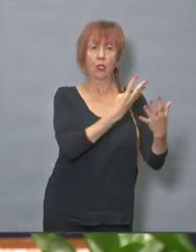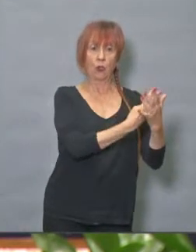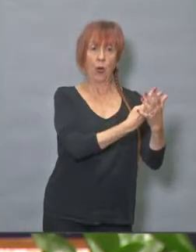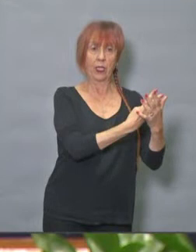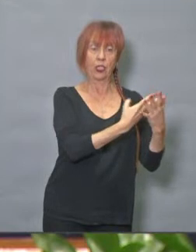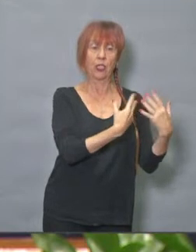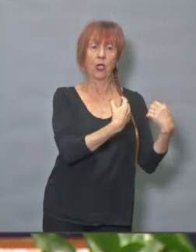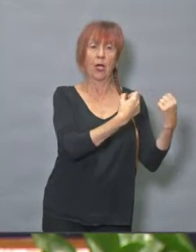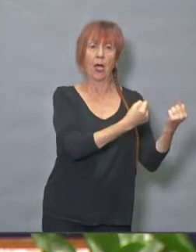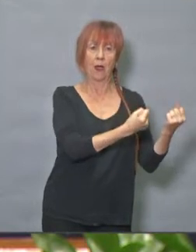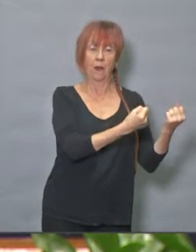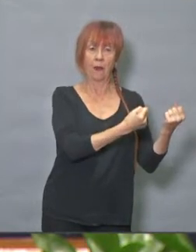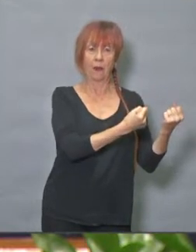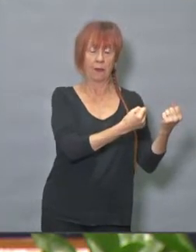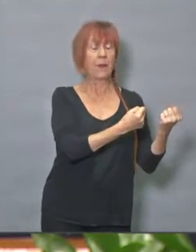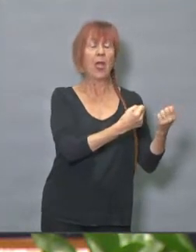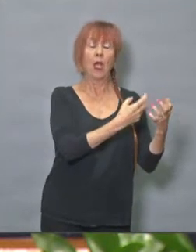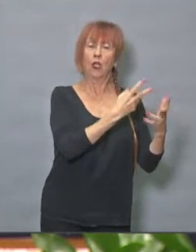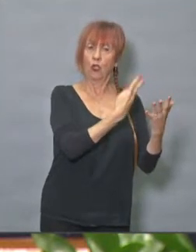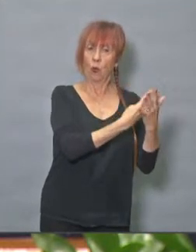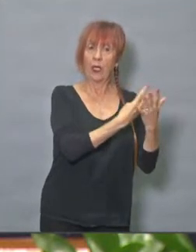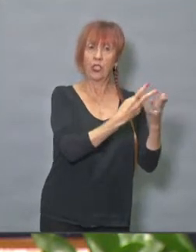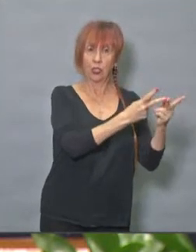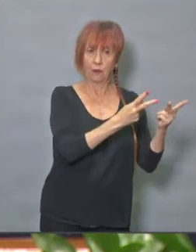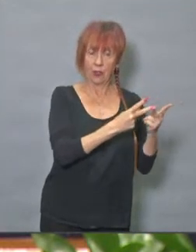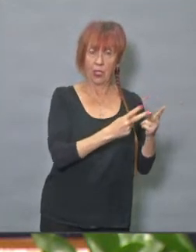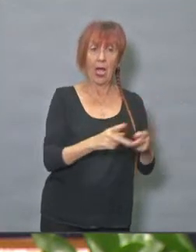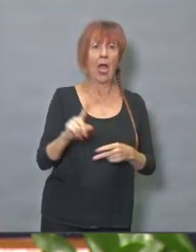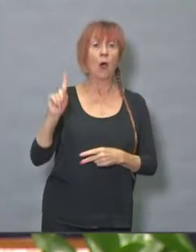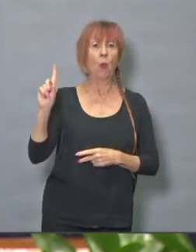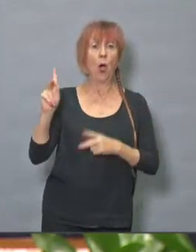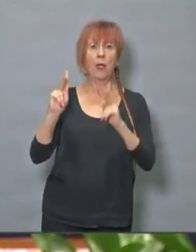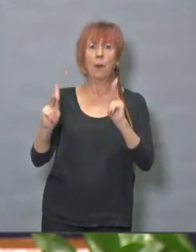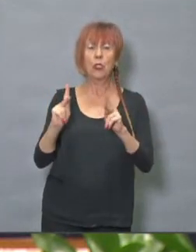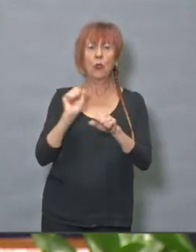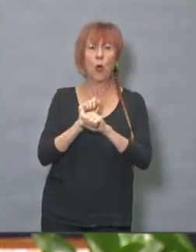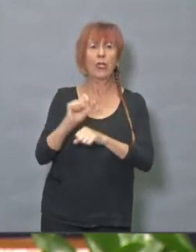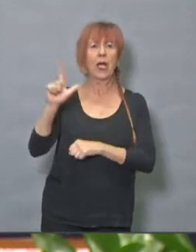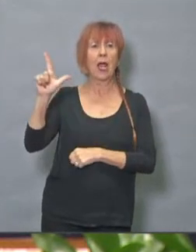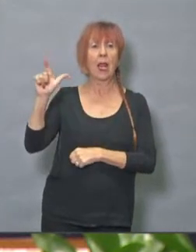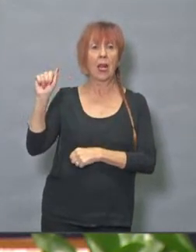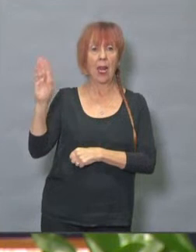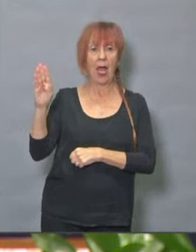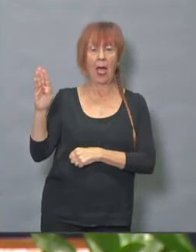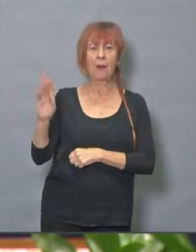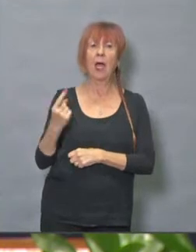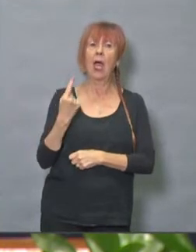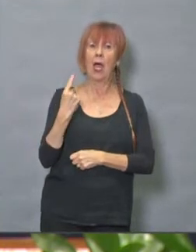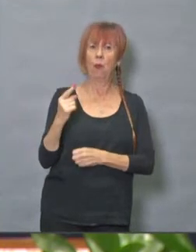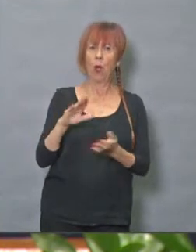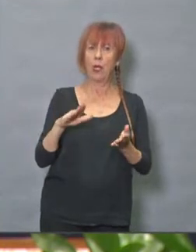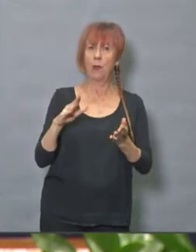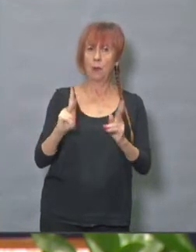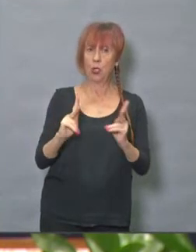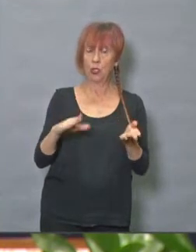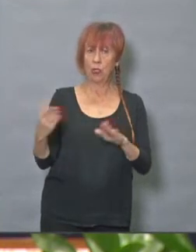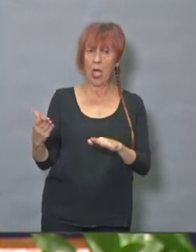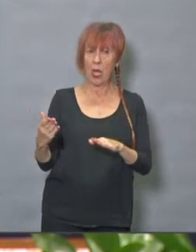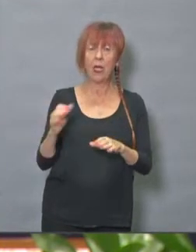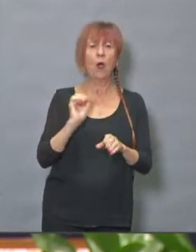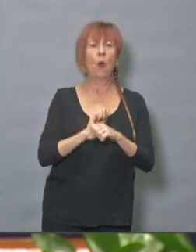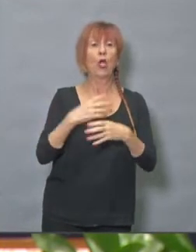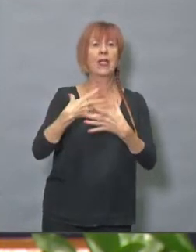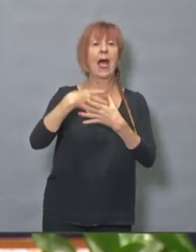health. 1 person in correctional facility. 1 person worked in a laboratory. And 1 person who died worked in an